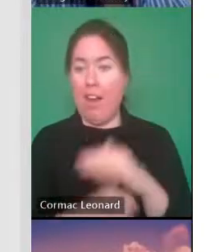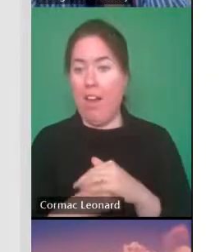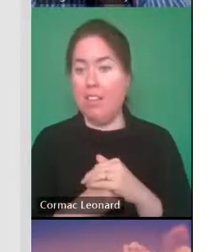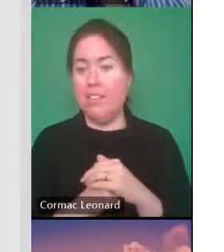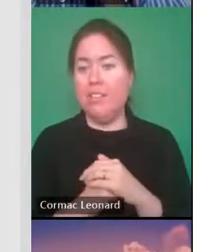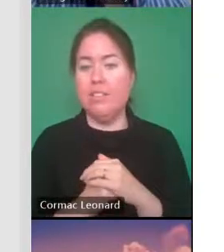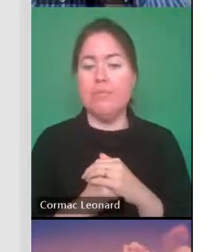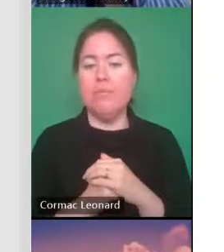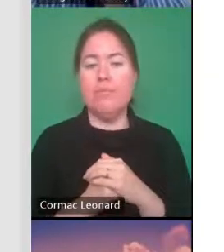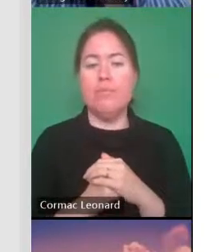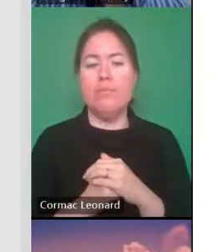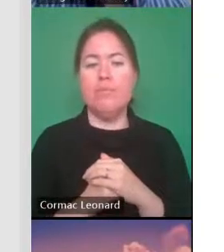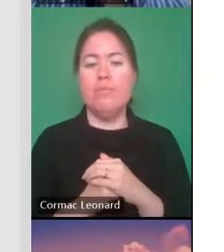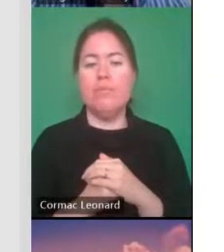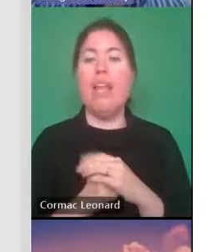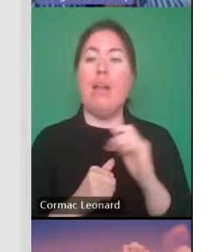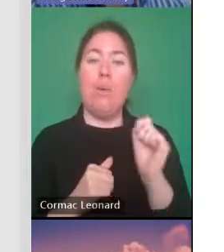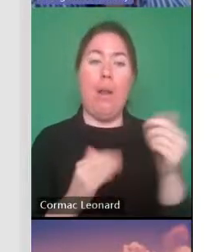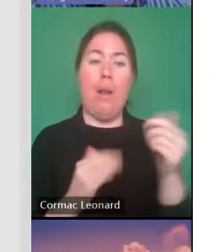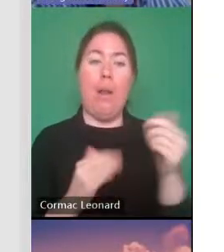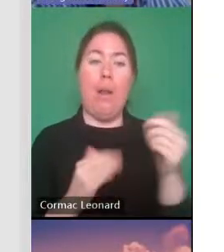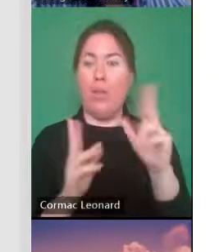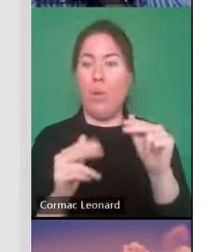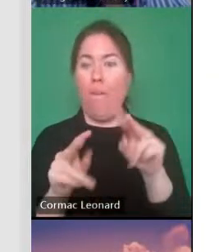we'll add to those.